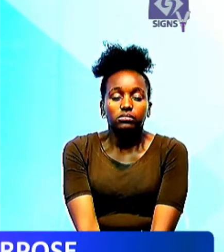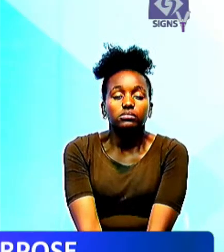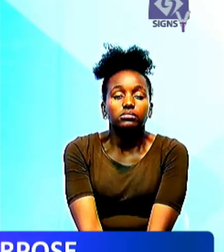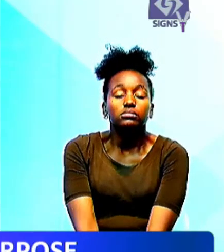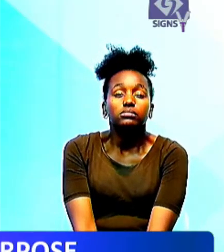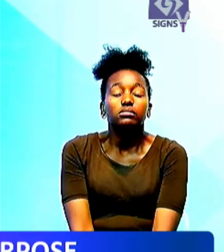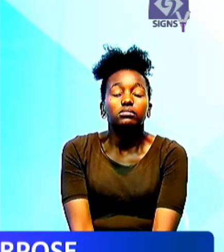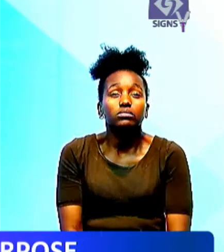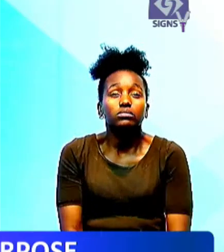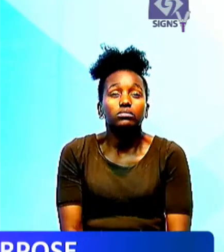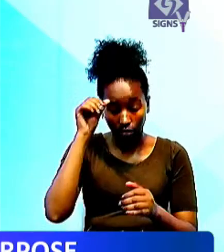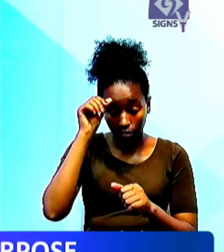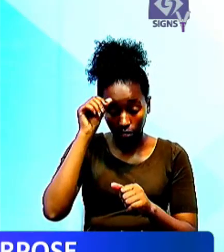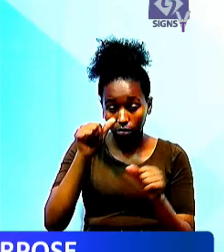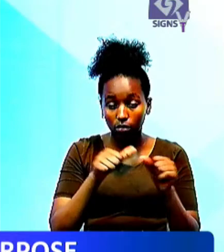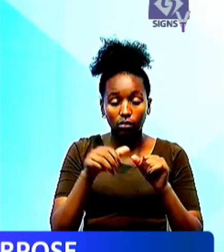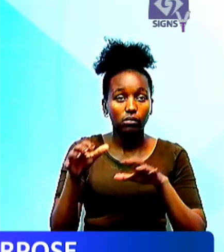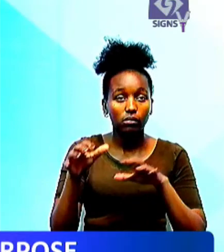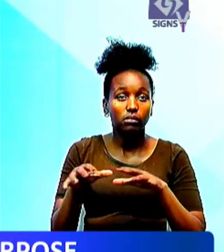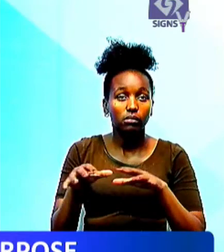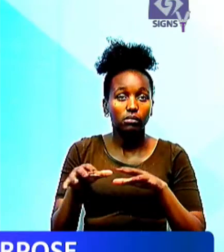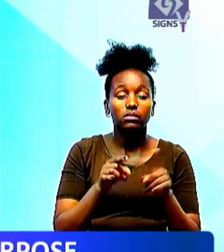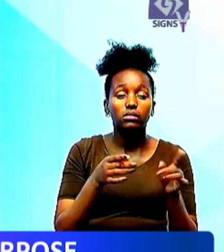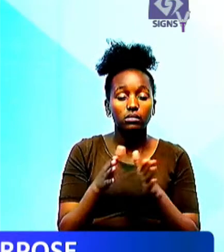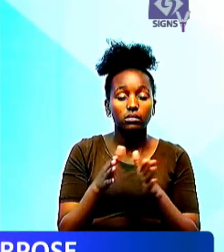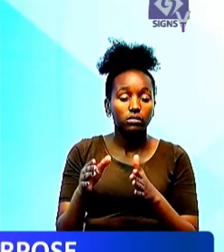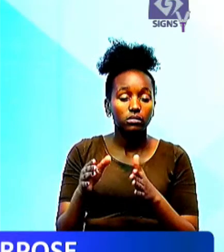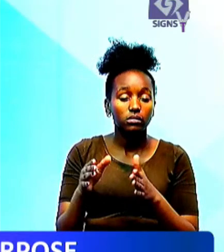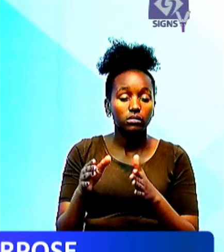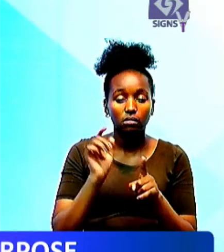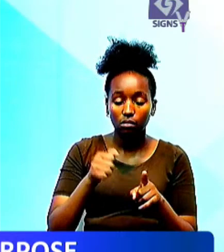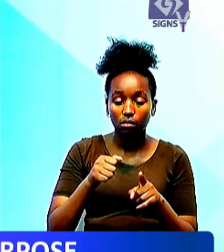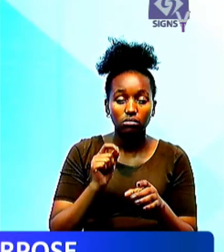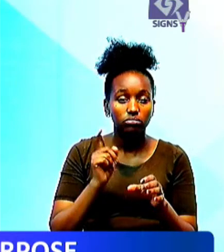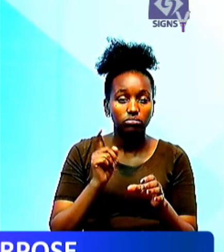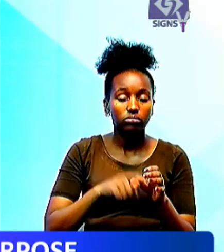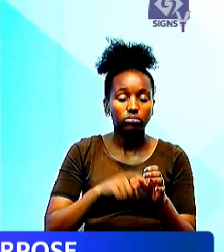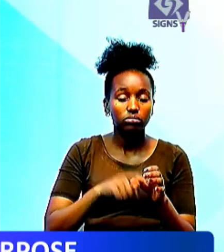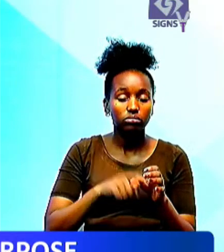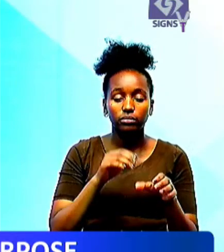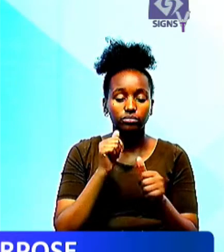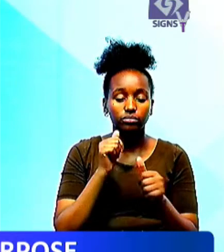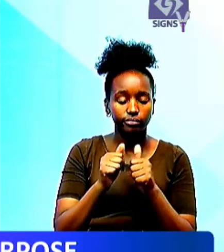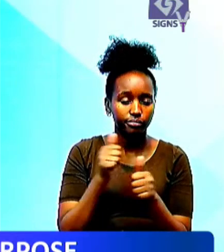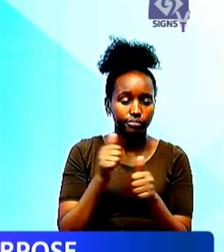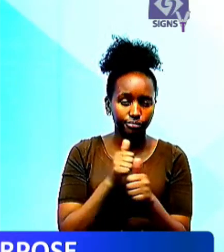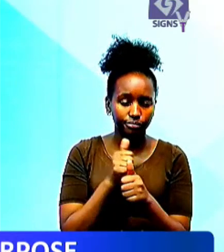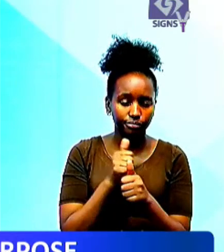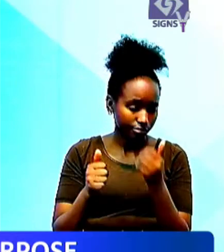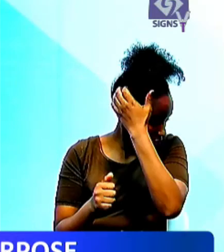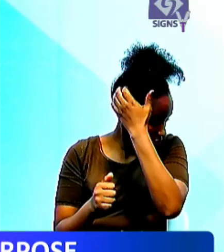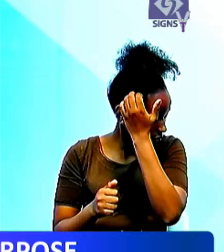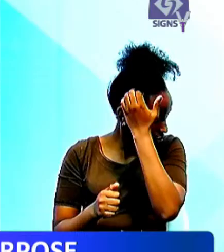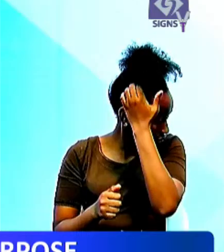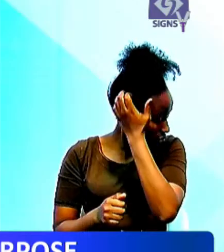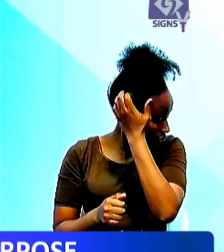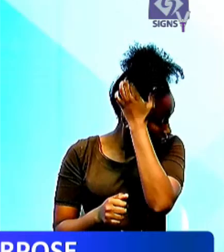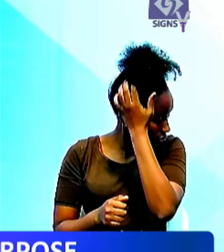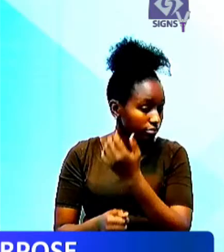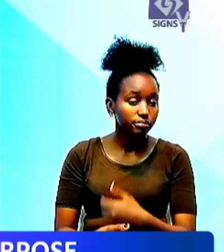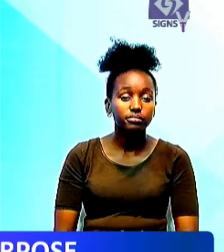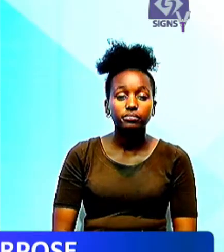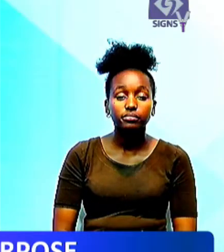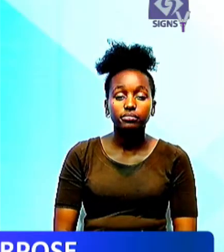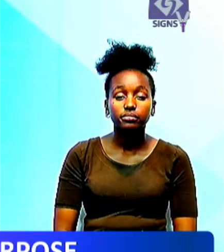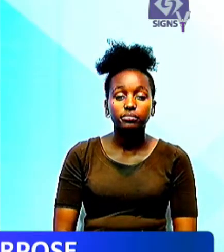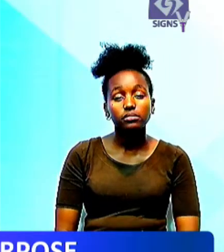opportunities, and make sure you're investing in a regulated market space. Visit the capital market website authority,